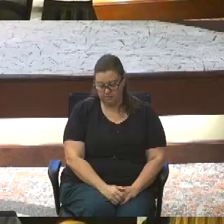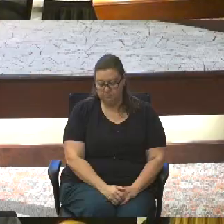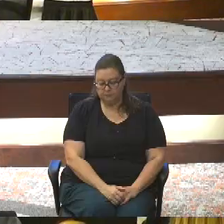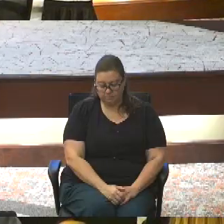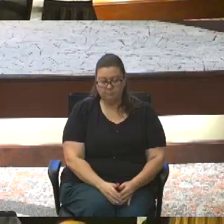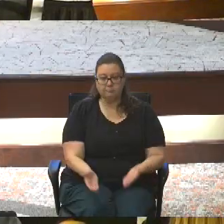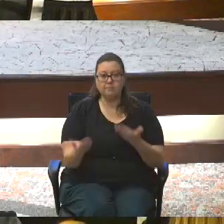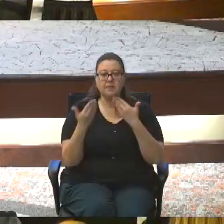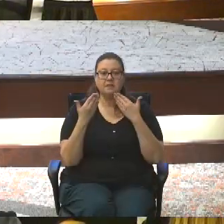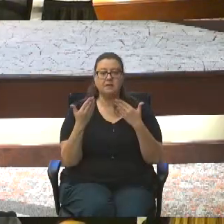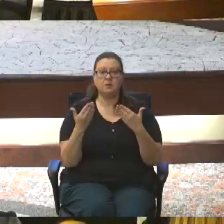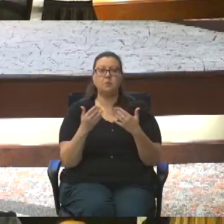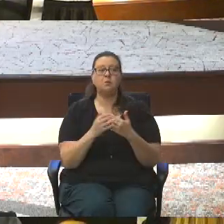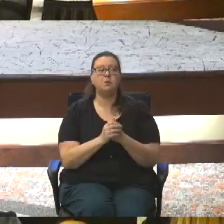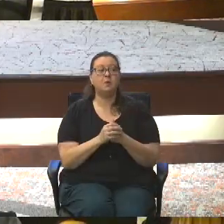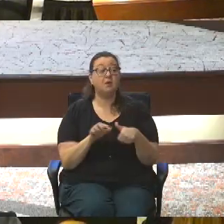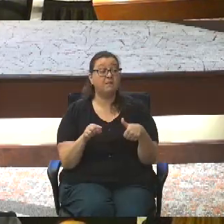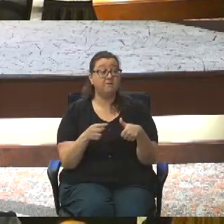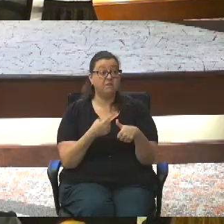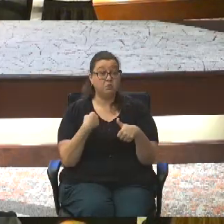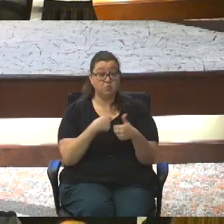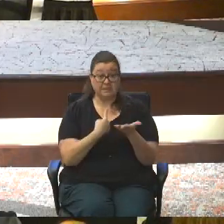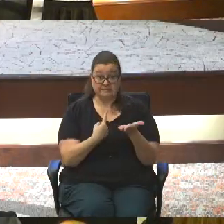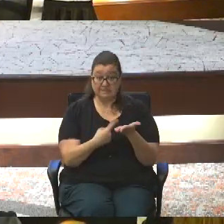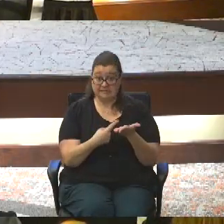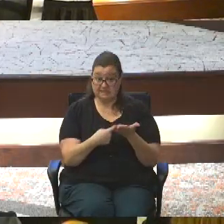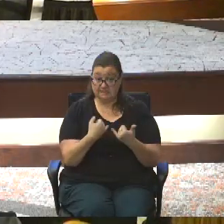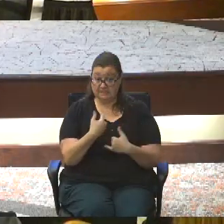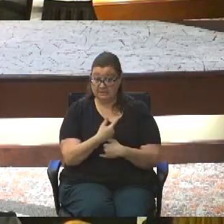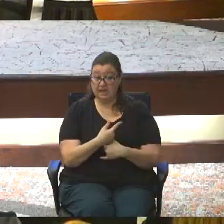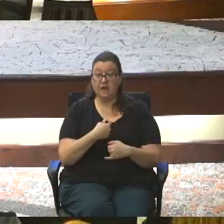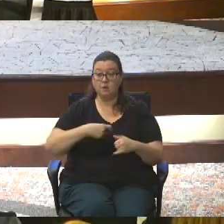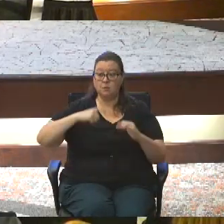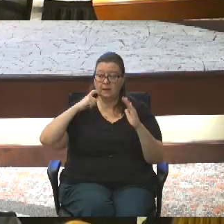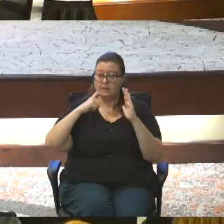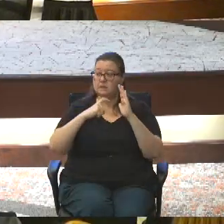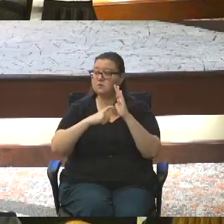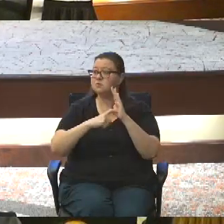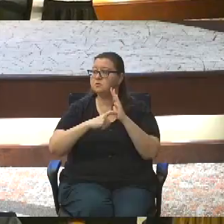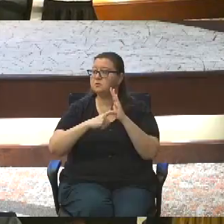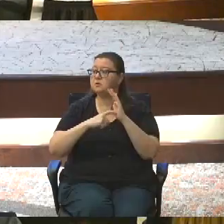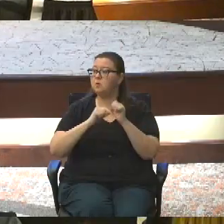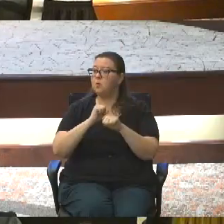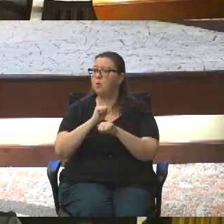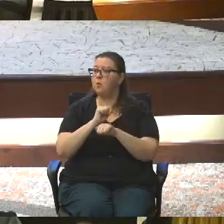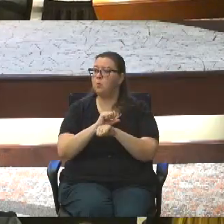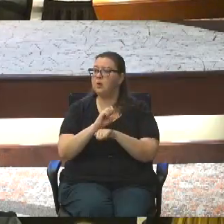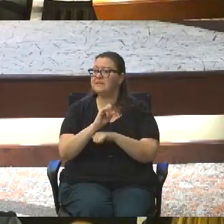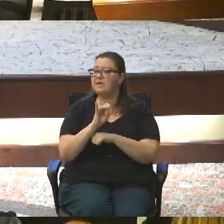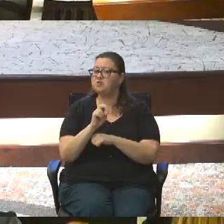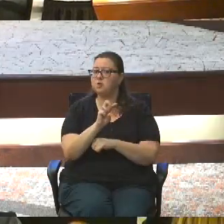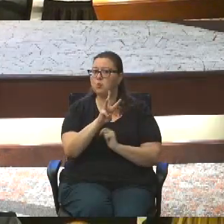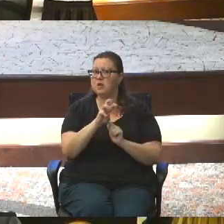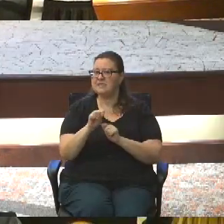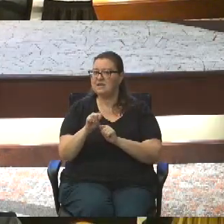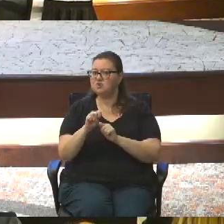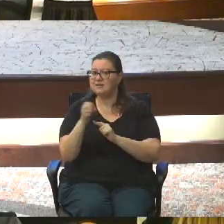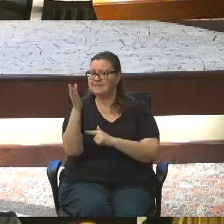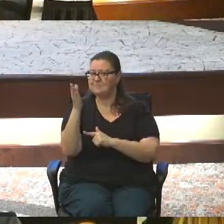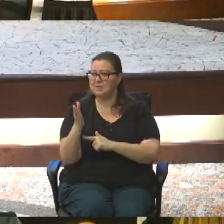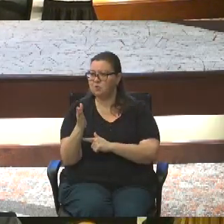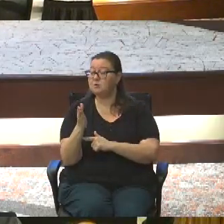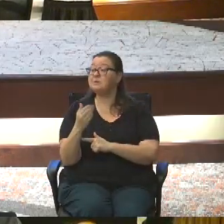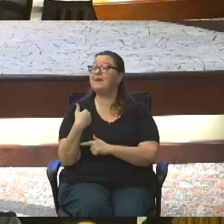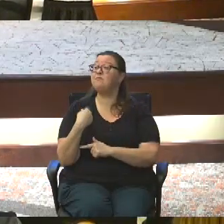Thank you, everybody. The first item on the agenda today is the recognition of work session speakers. I think we do have one